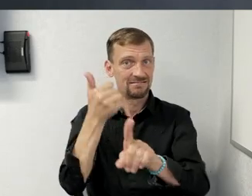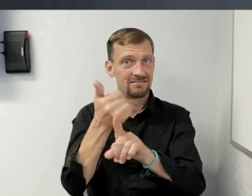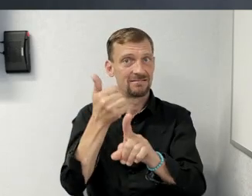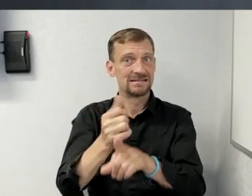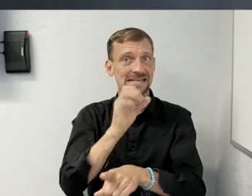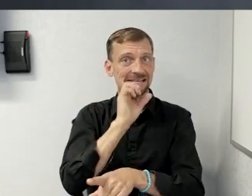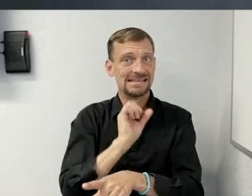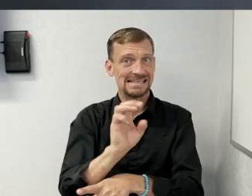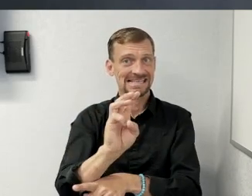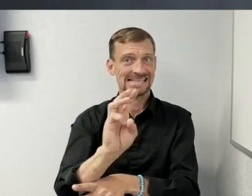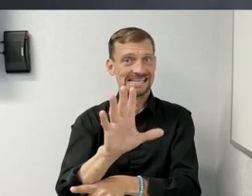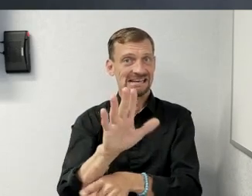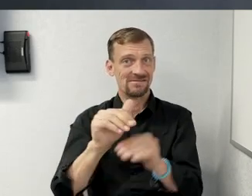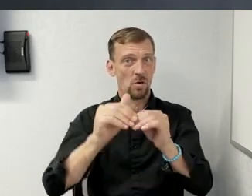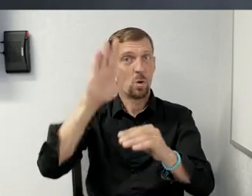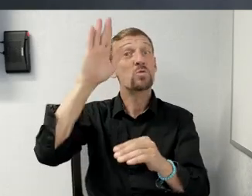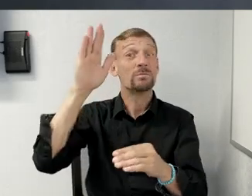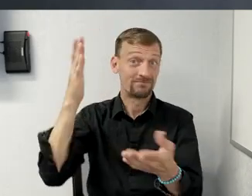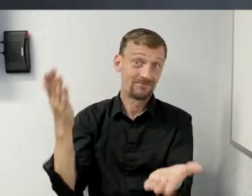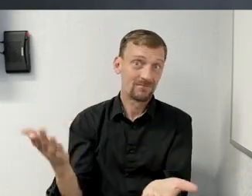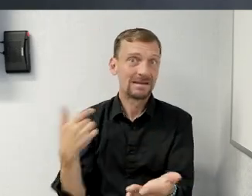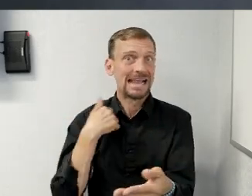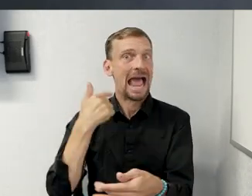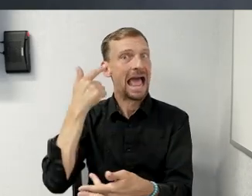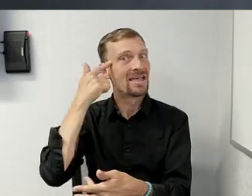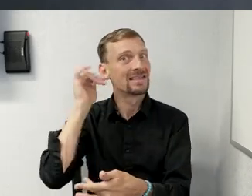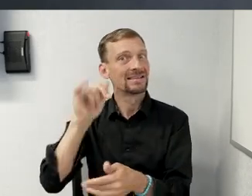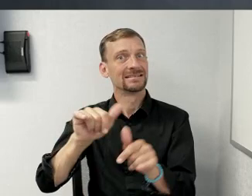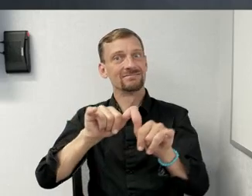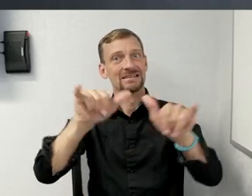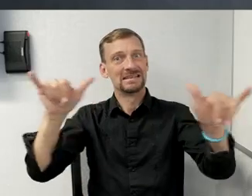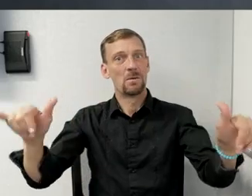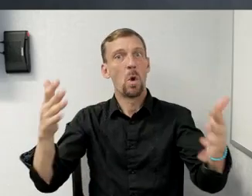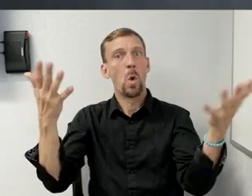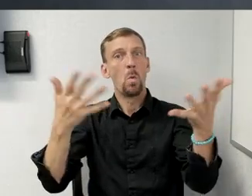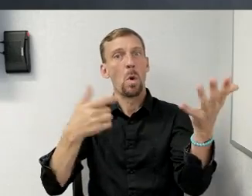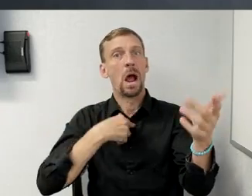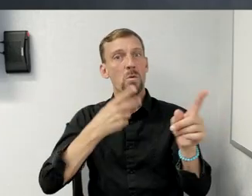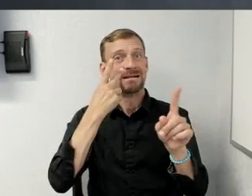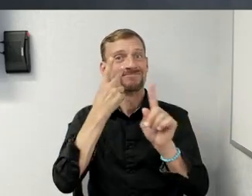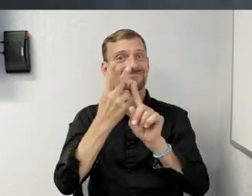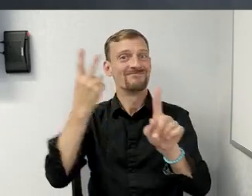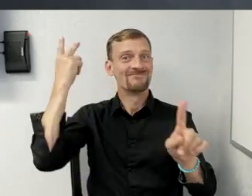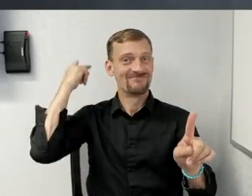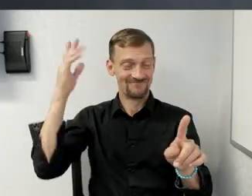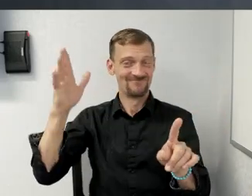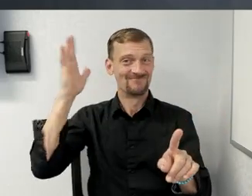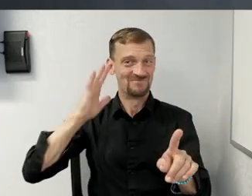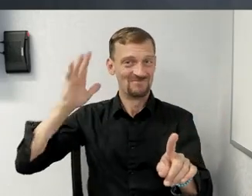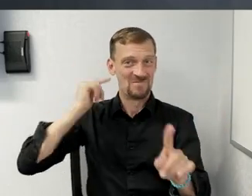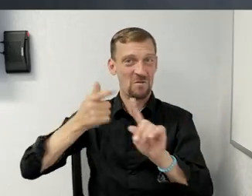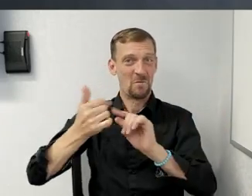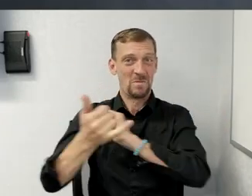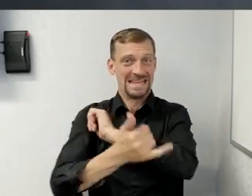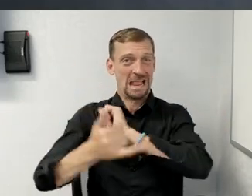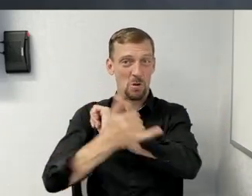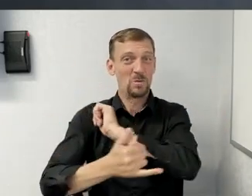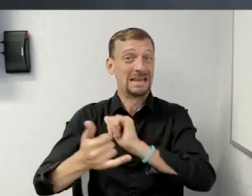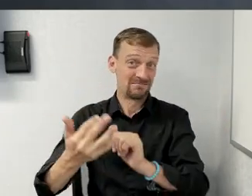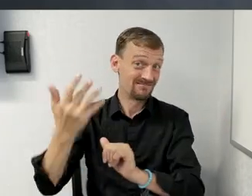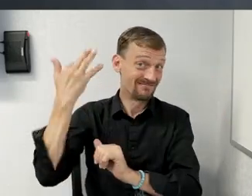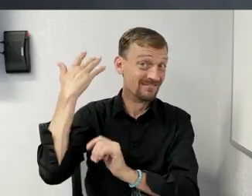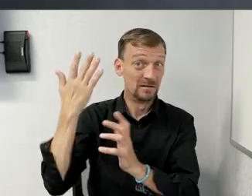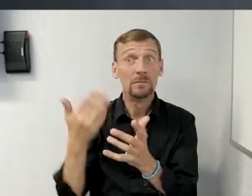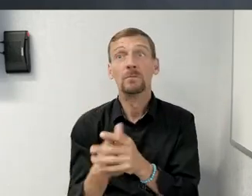65 years or older, which I think is very similar to what we had previously been seeing from the county. Right,